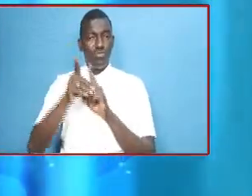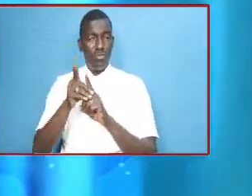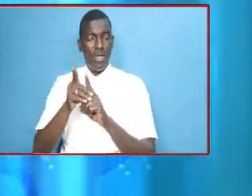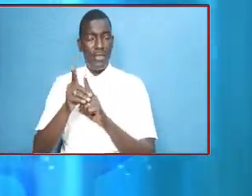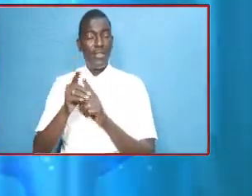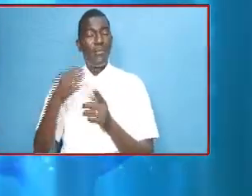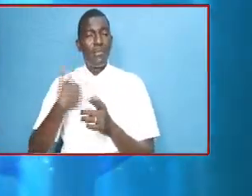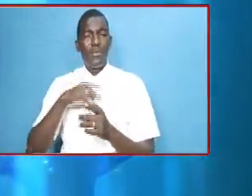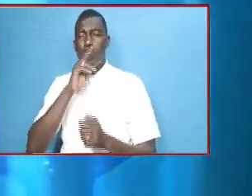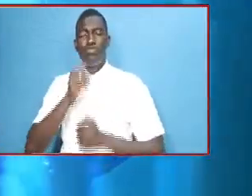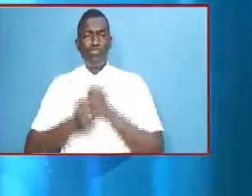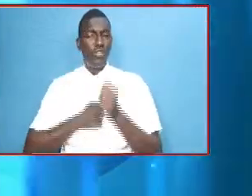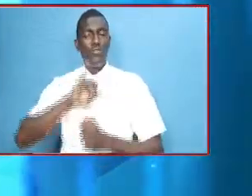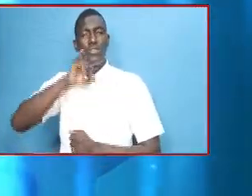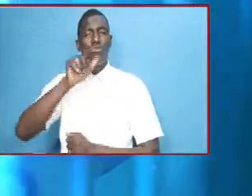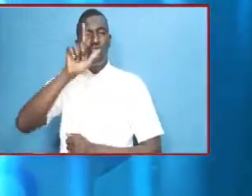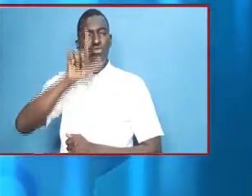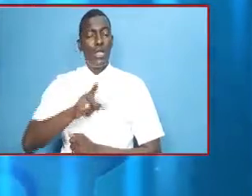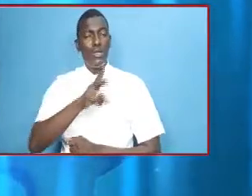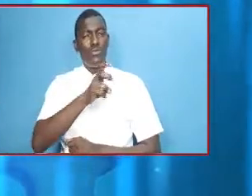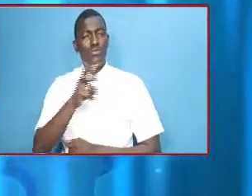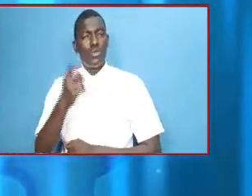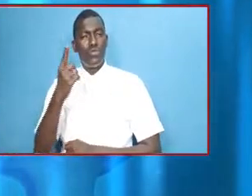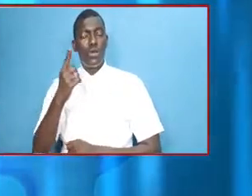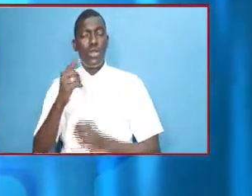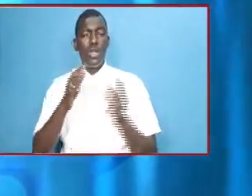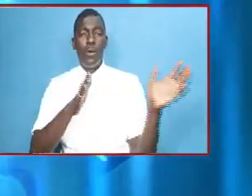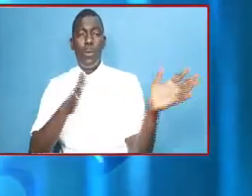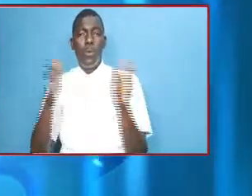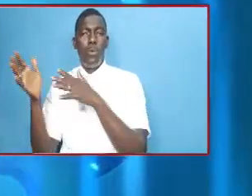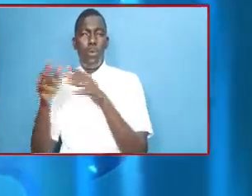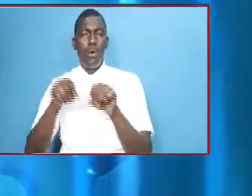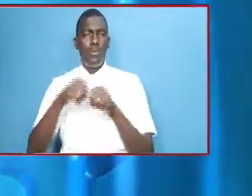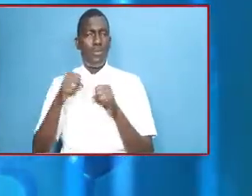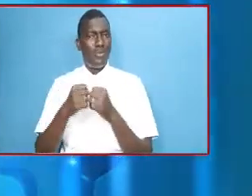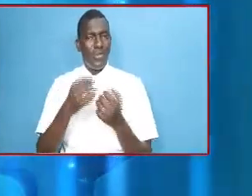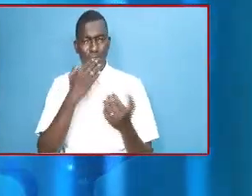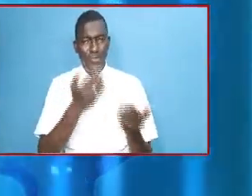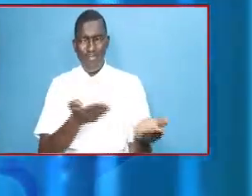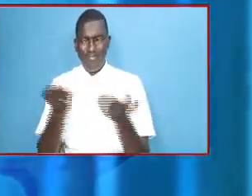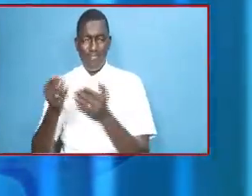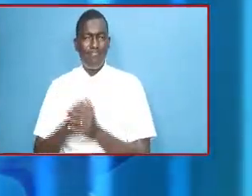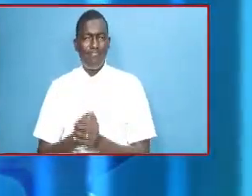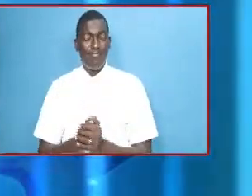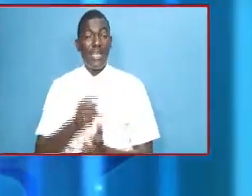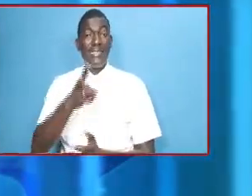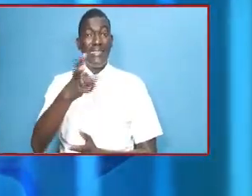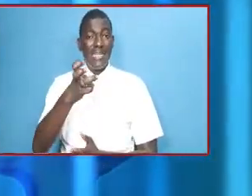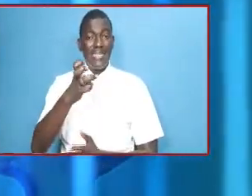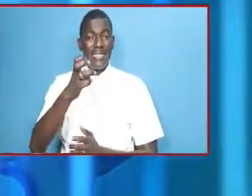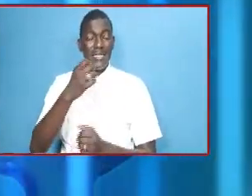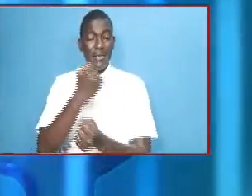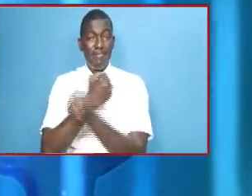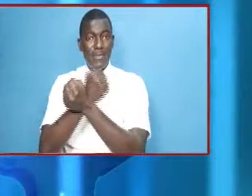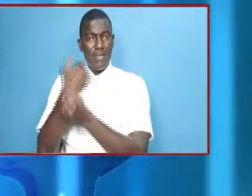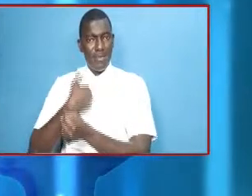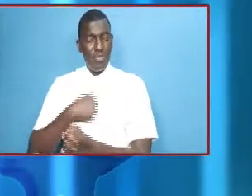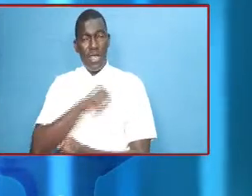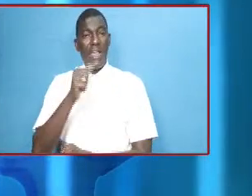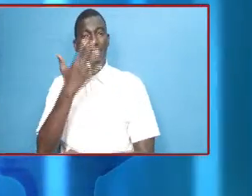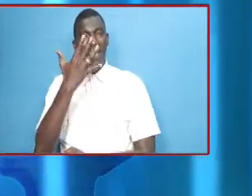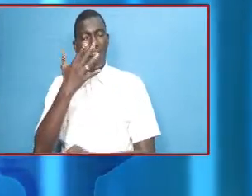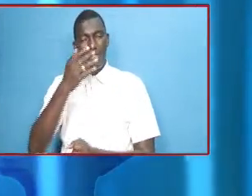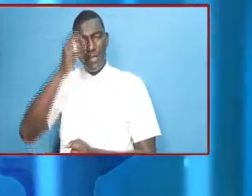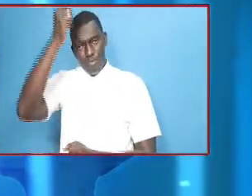July 2021 windstorm disaster victims. 30 inmates and 5 prison officers graduated on